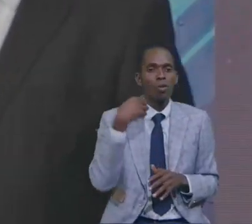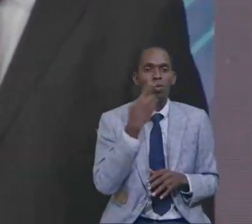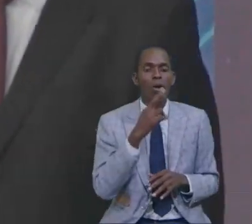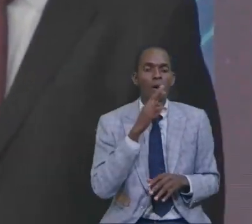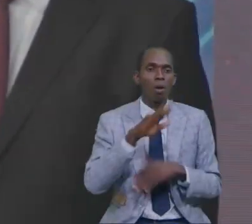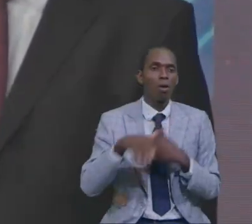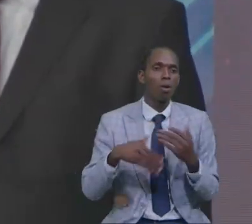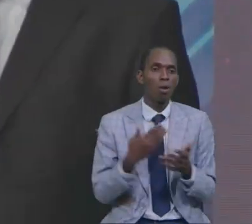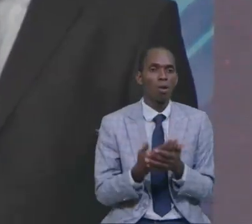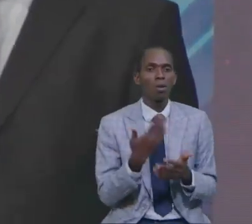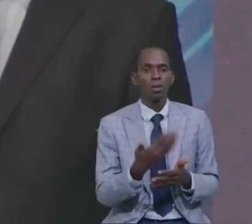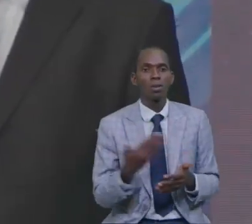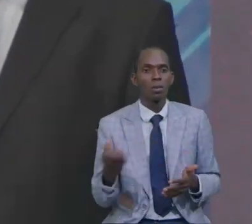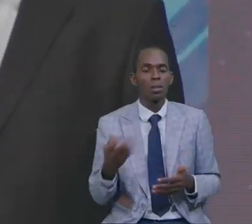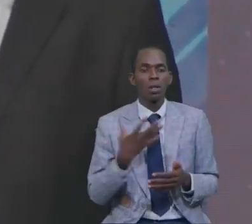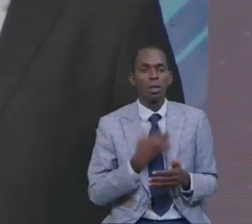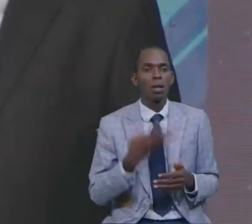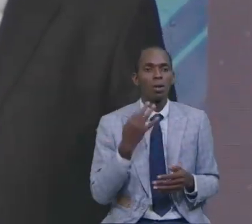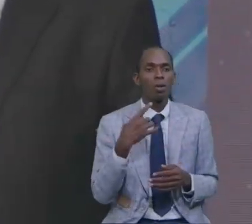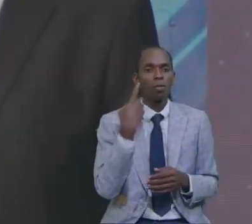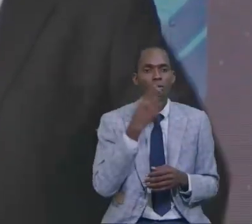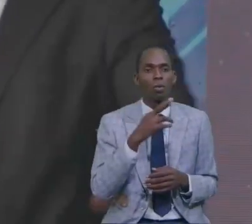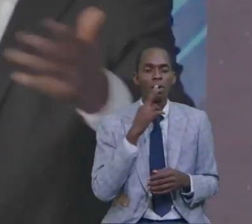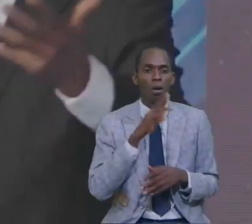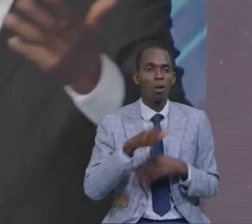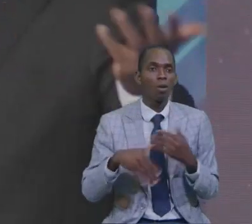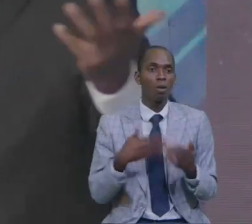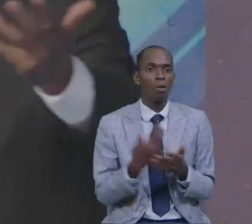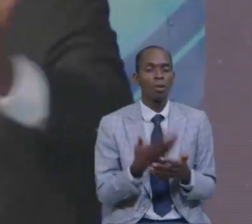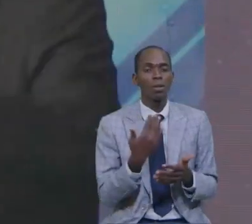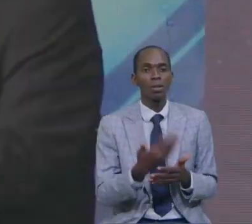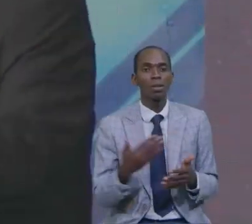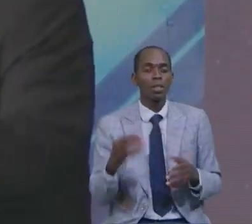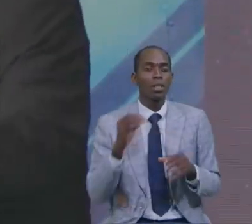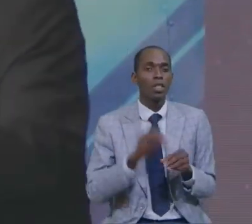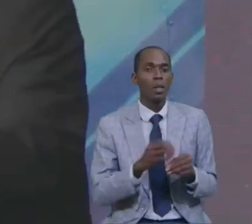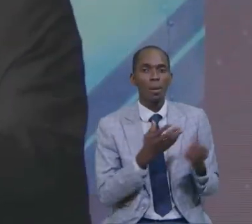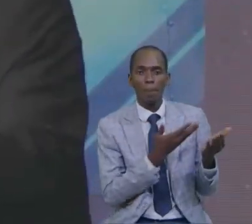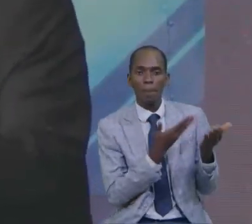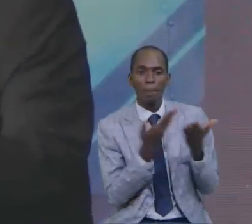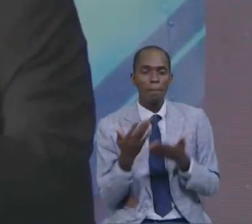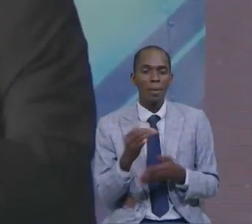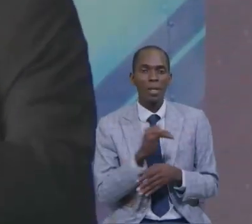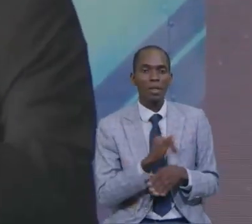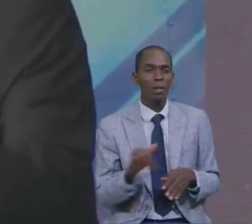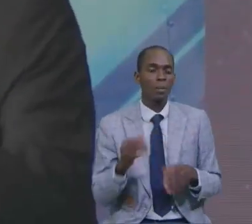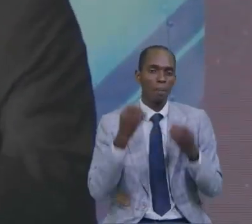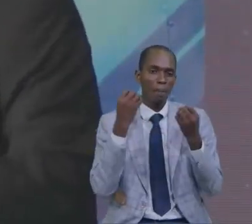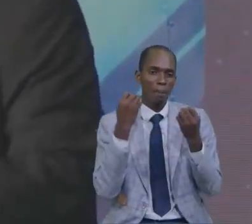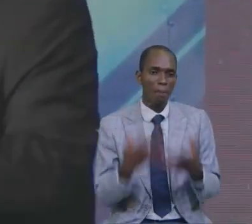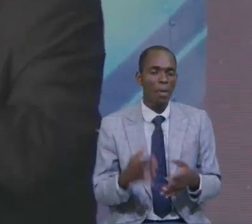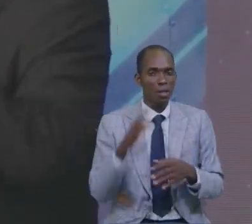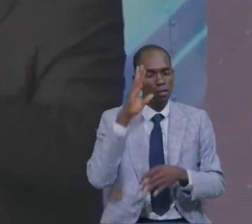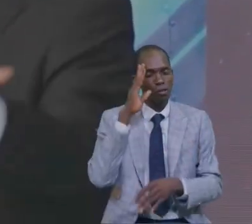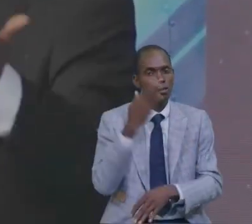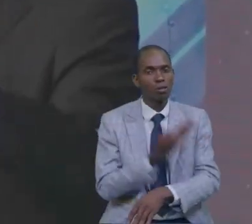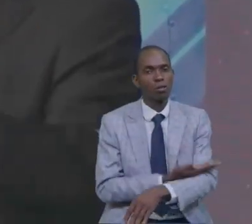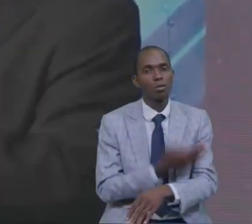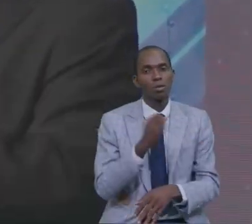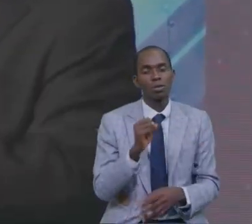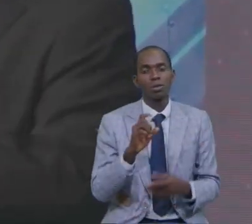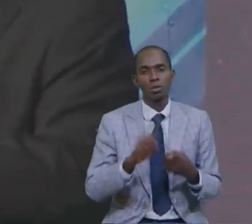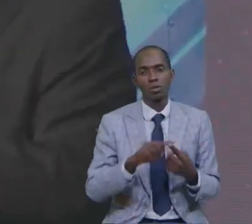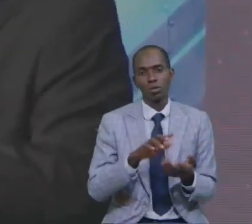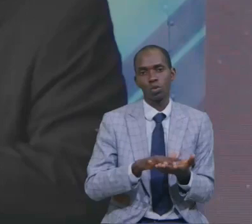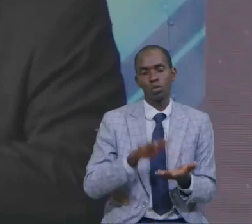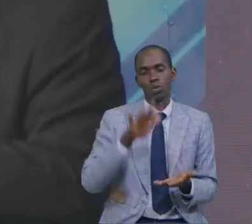many sons to glory, and to make the captain of their salvation